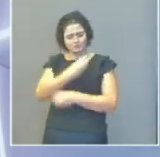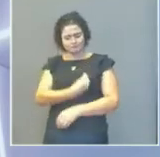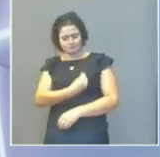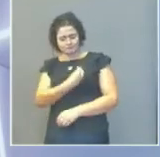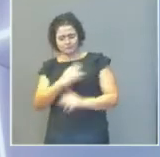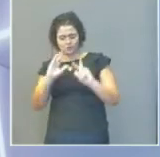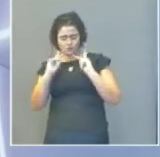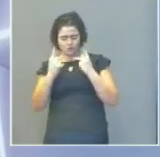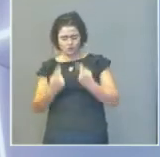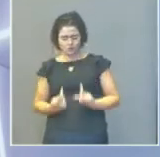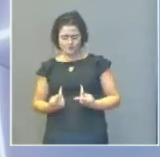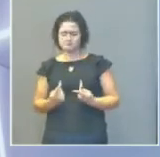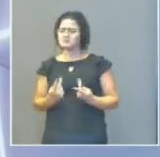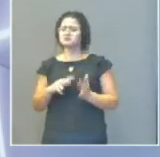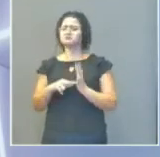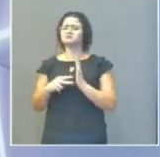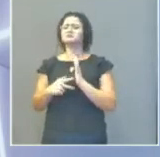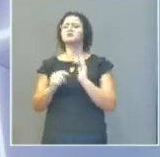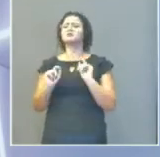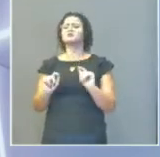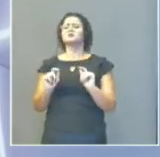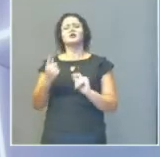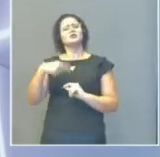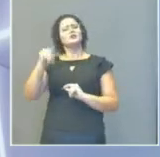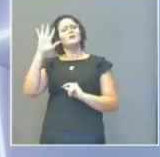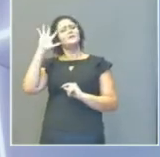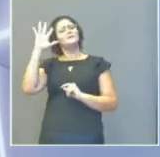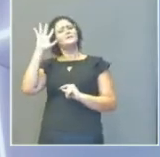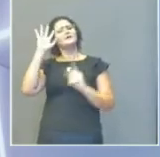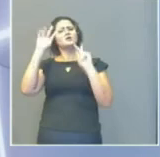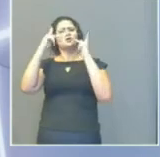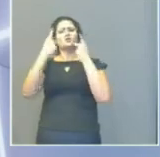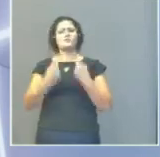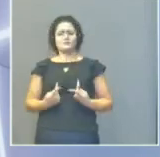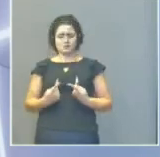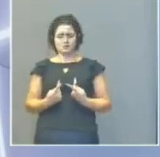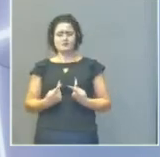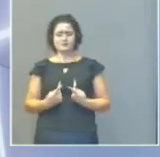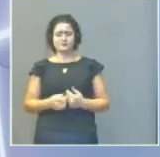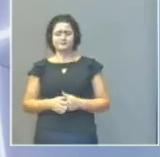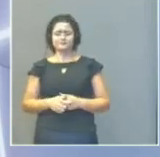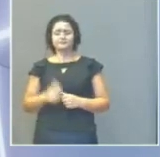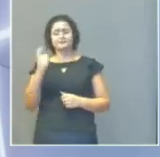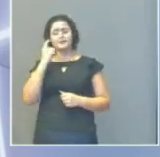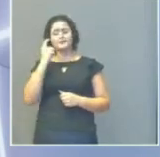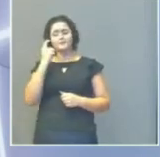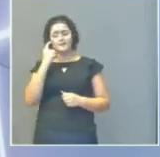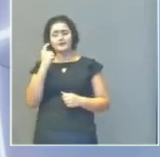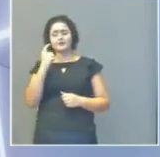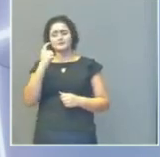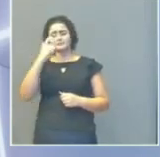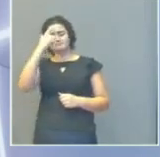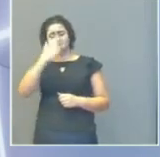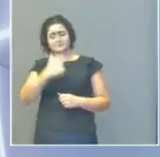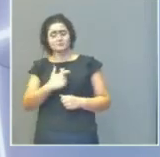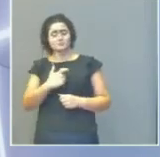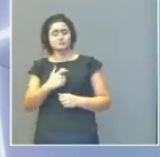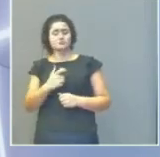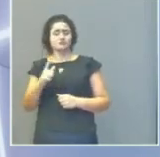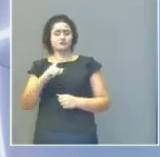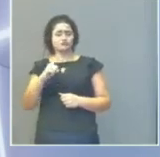mean by that? When we think about the human, we usually think about embodied beings like ourselves, bipedal